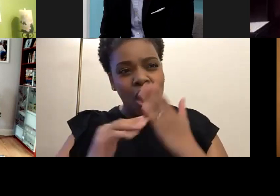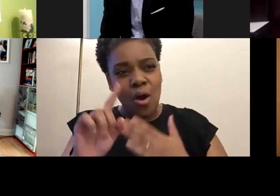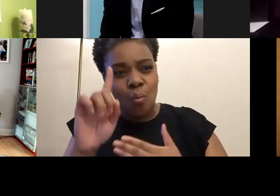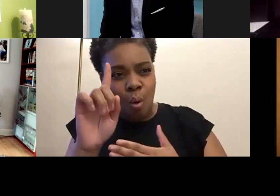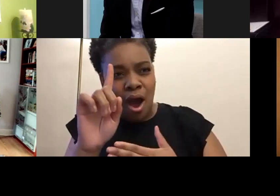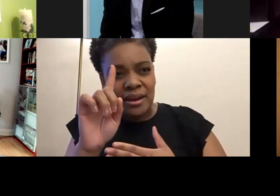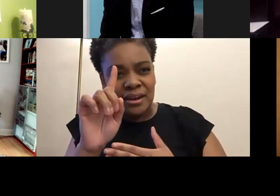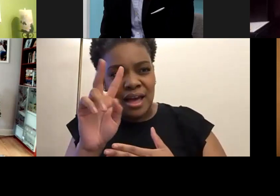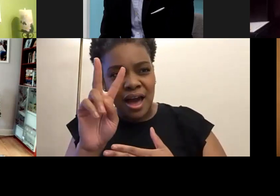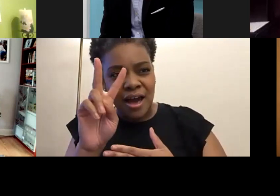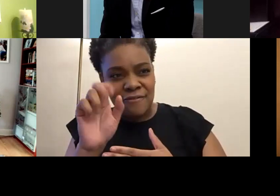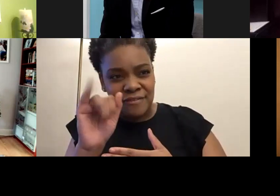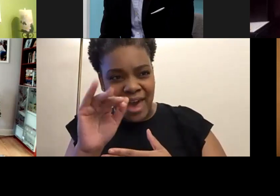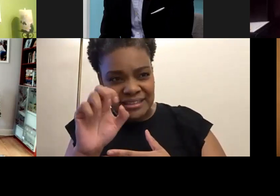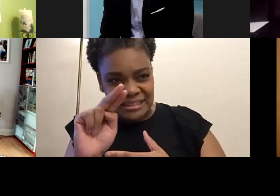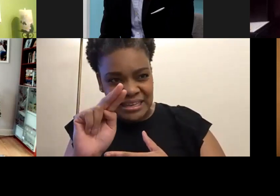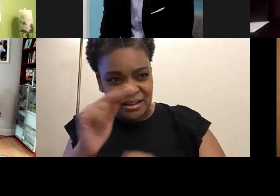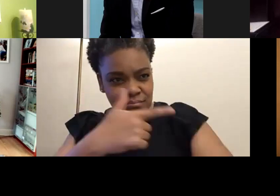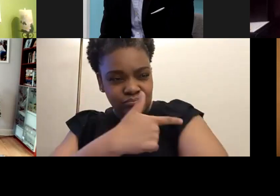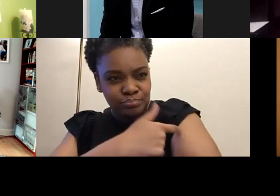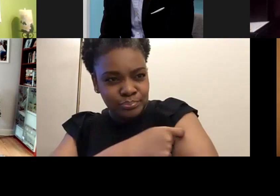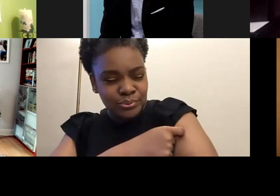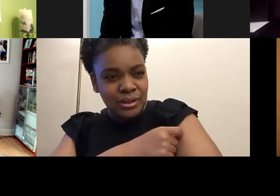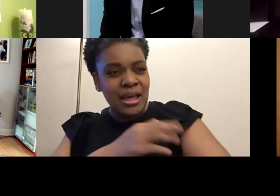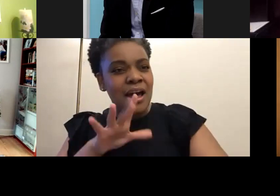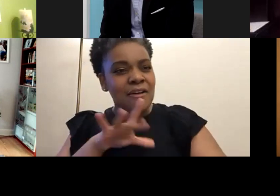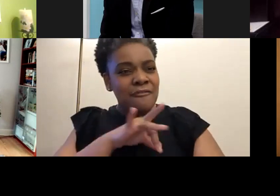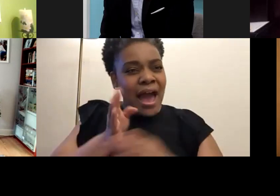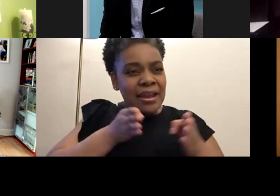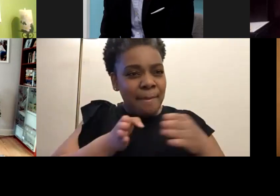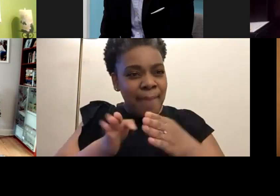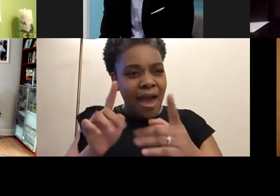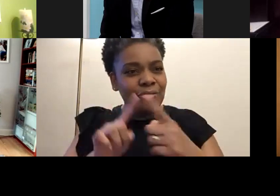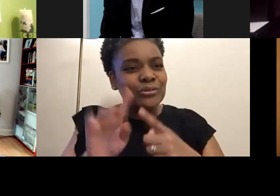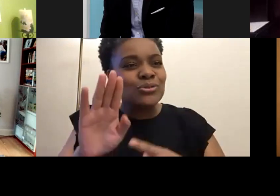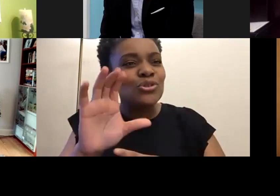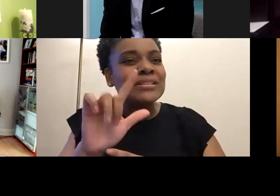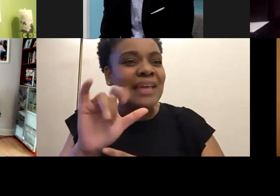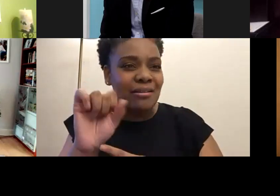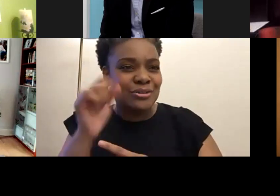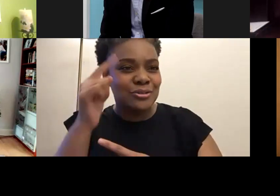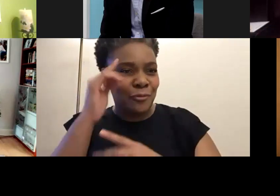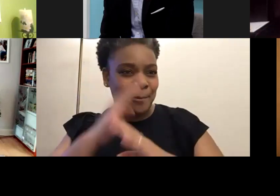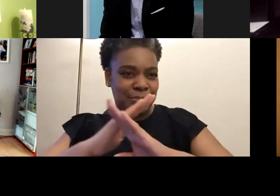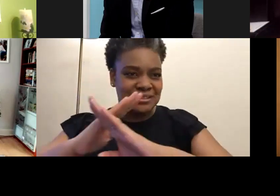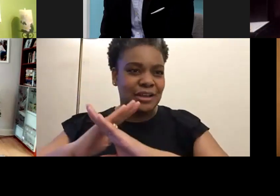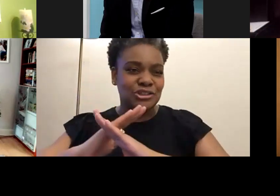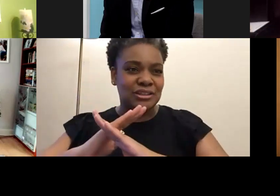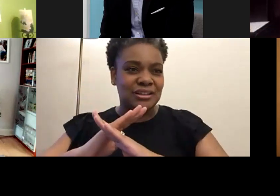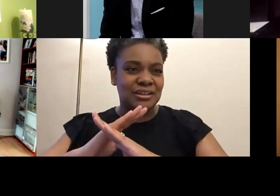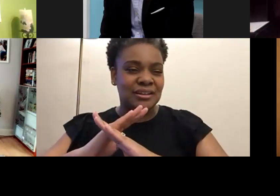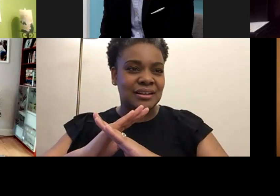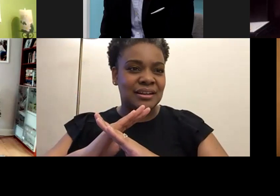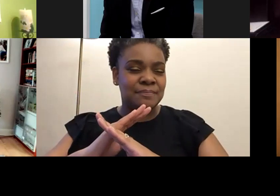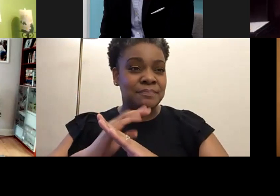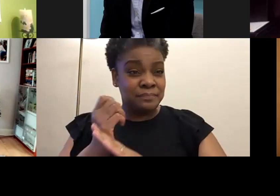and it blocks that. And so it is very efficient and effective in the way that it protects us. And this did not get born overnight.